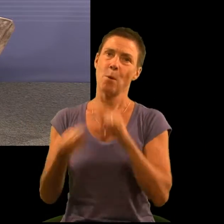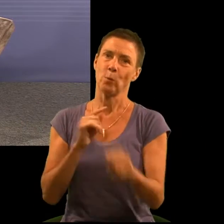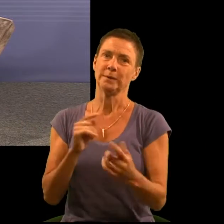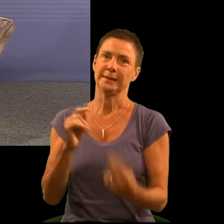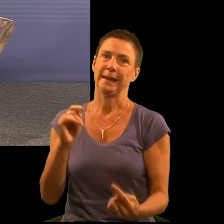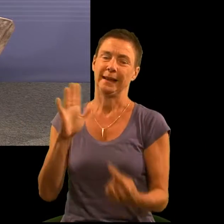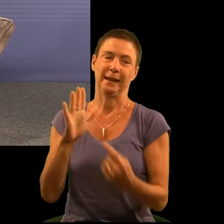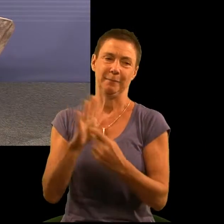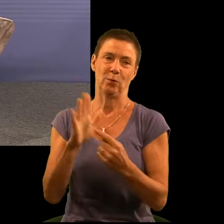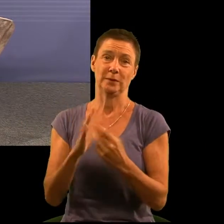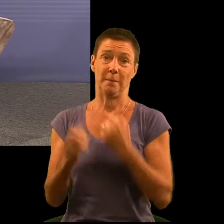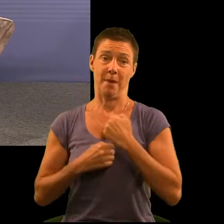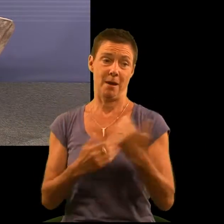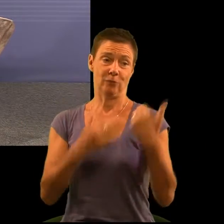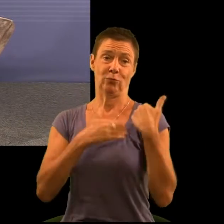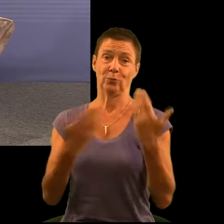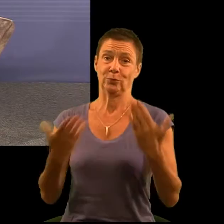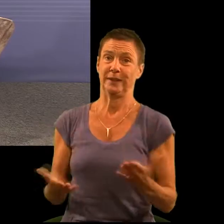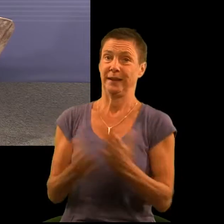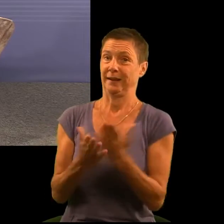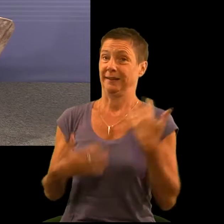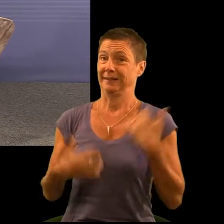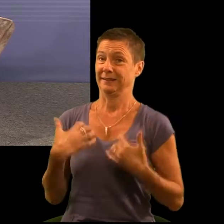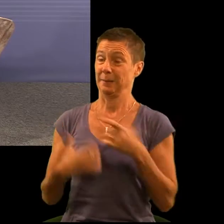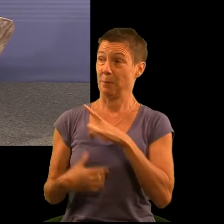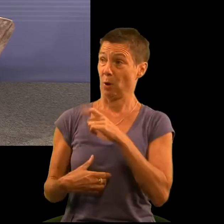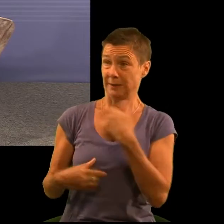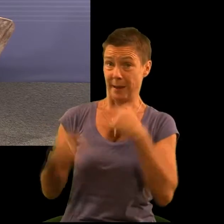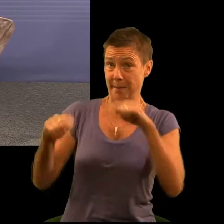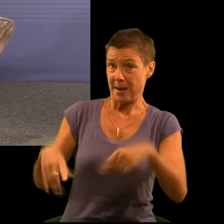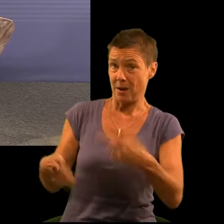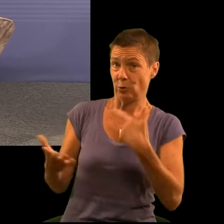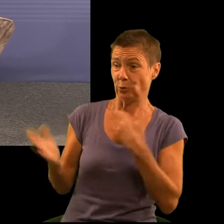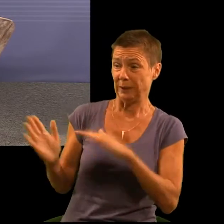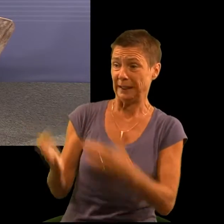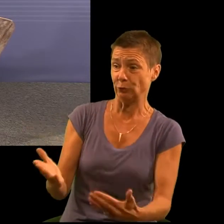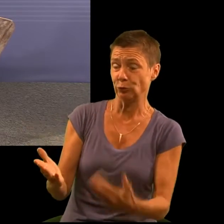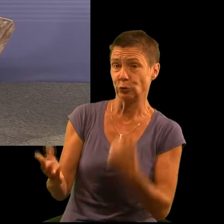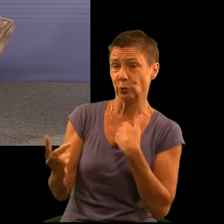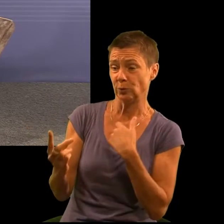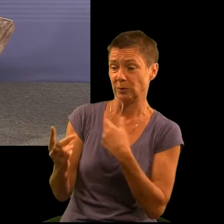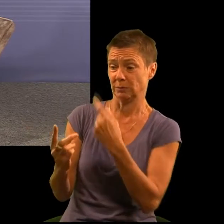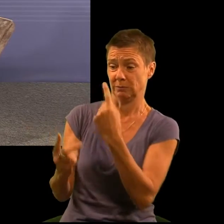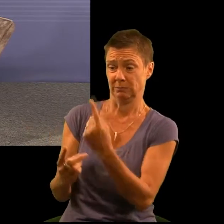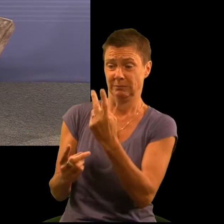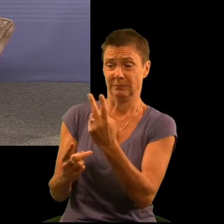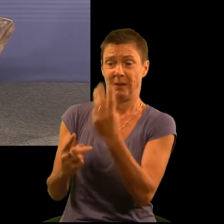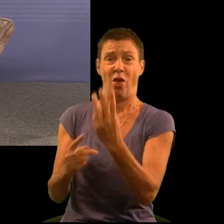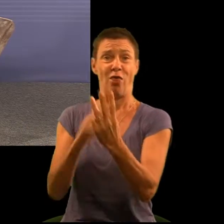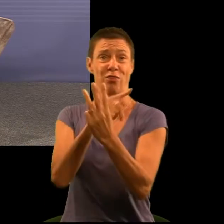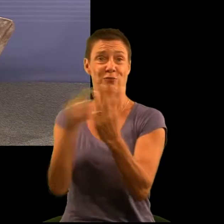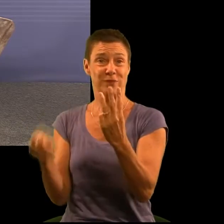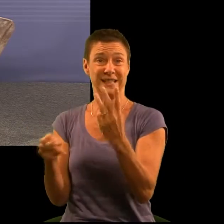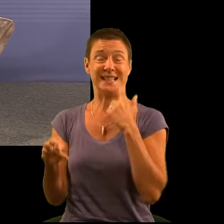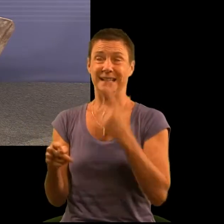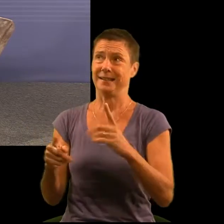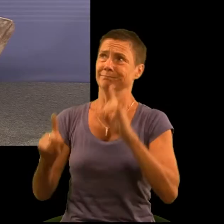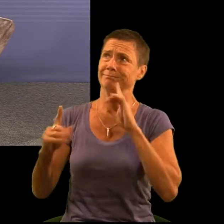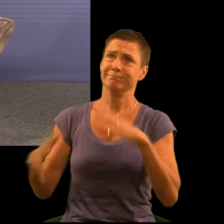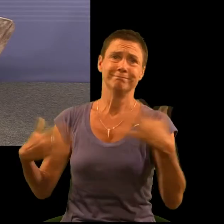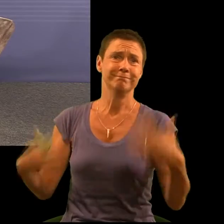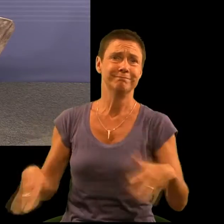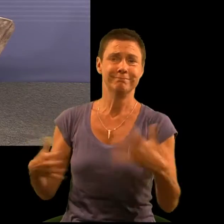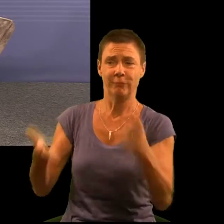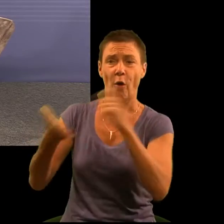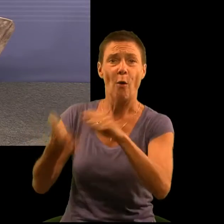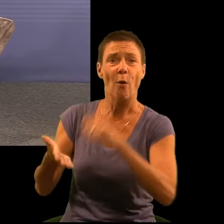today is a very exciting one because I'm here to introduce not one, not two, but three